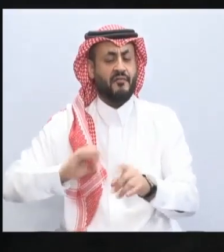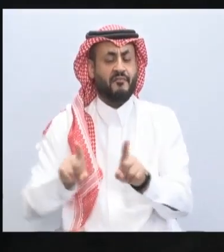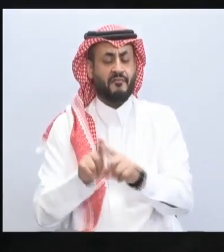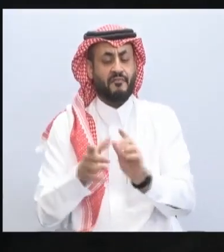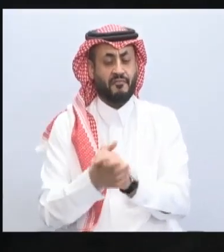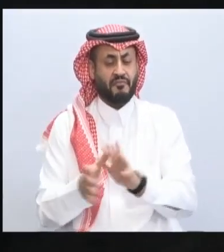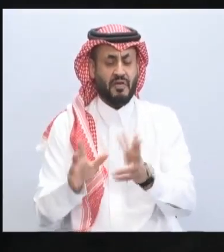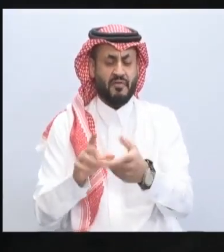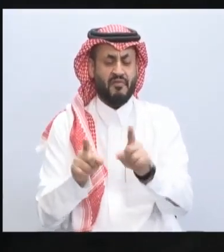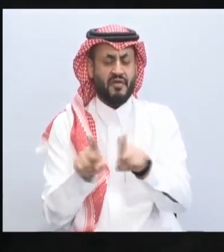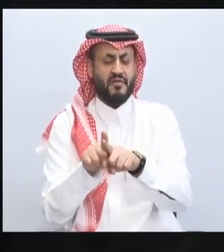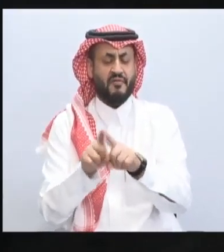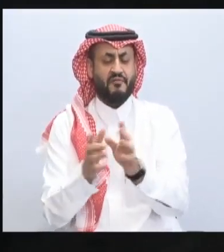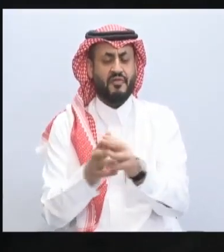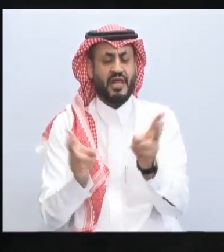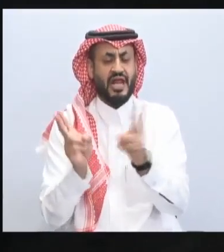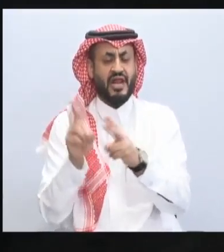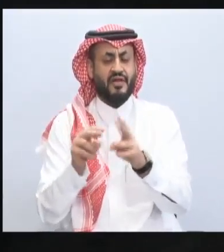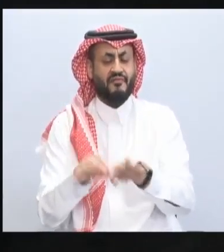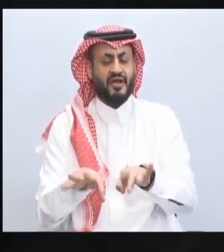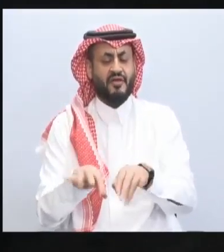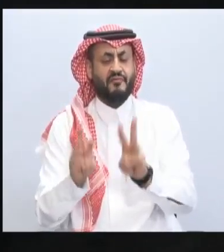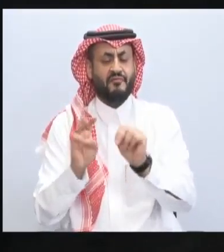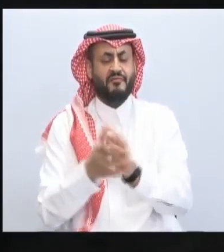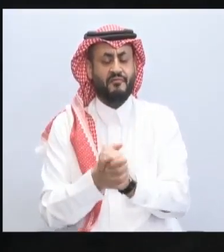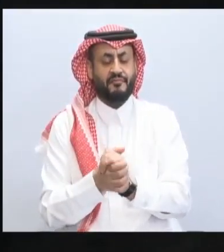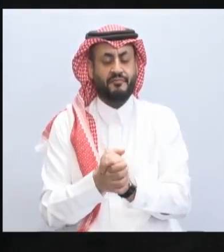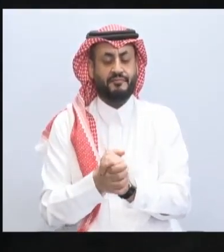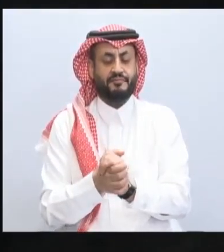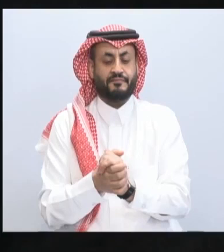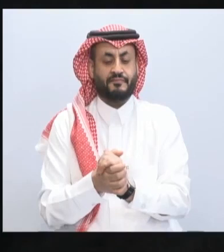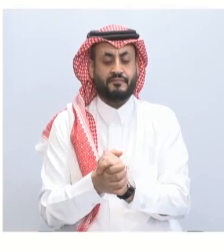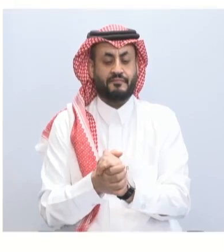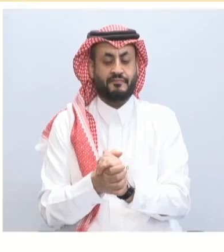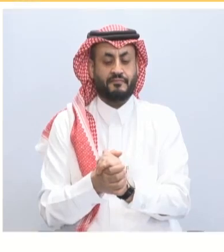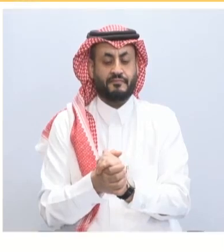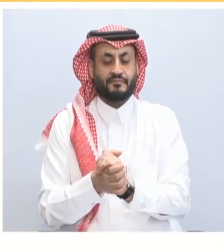be friends who communicate throughout the internet or online.